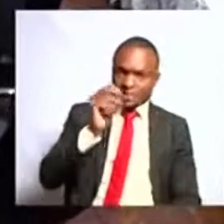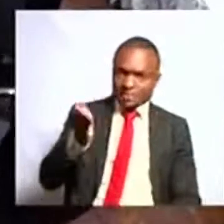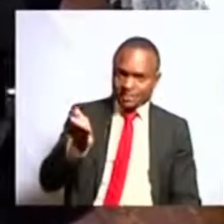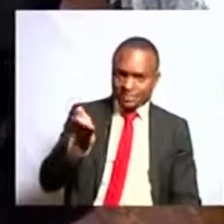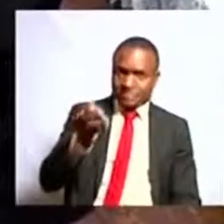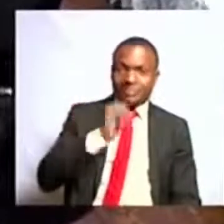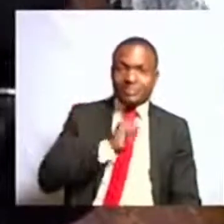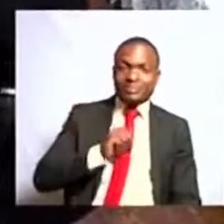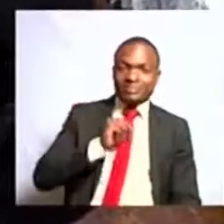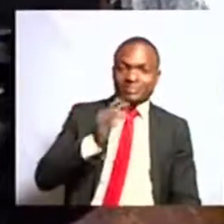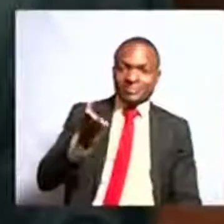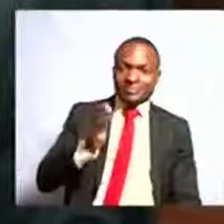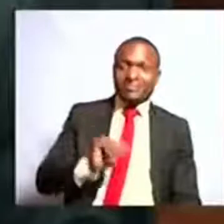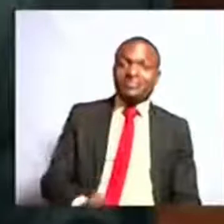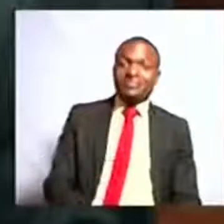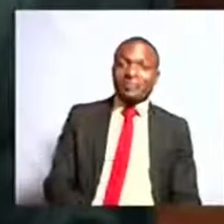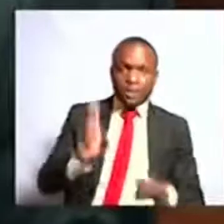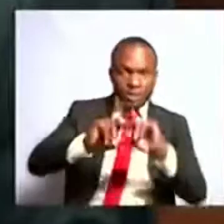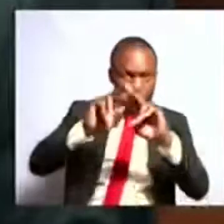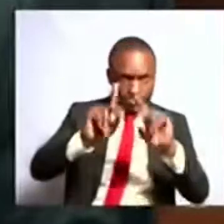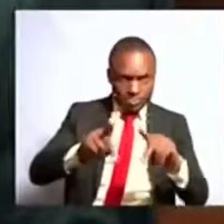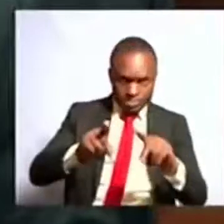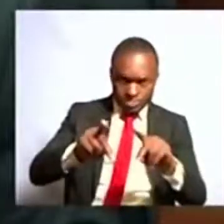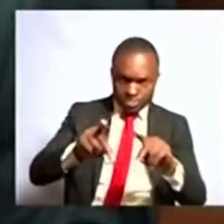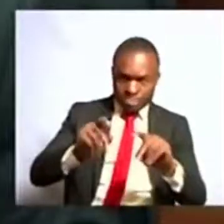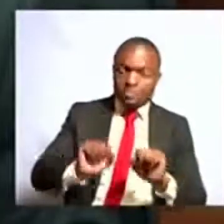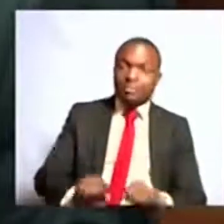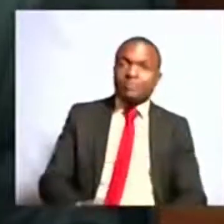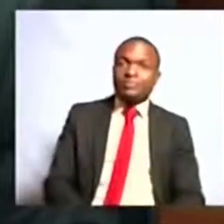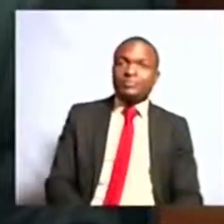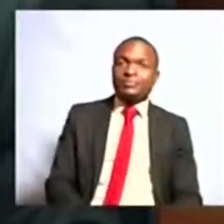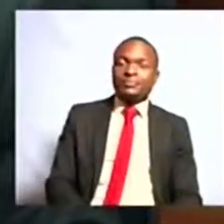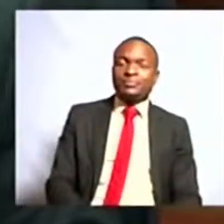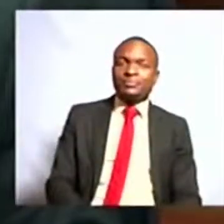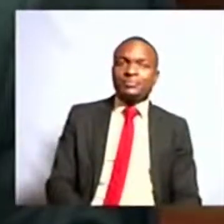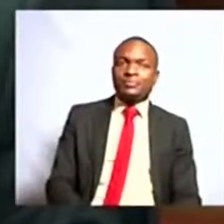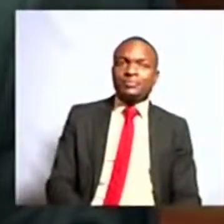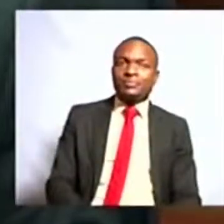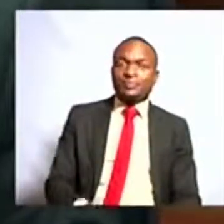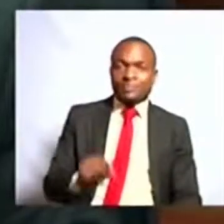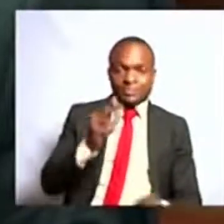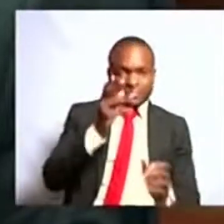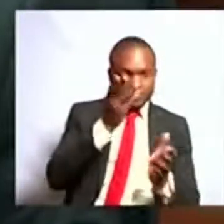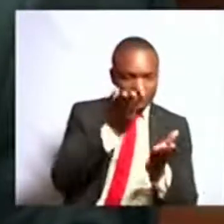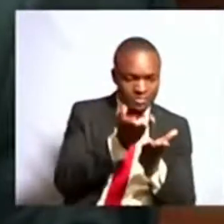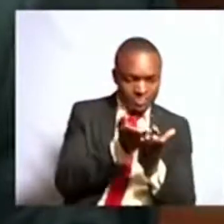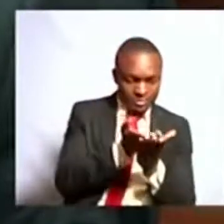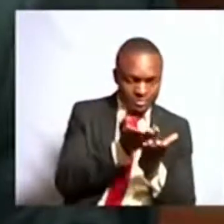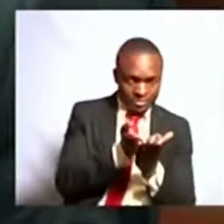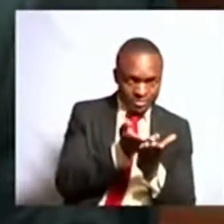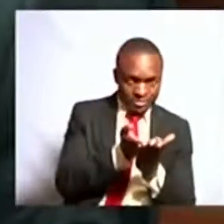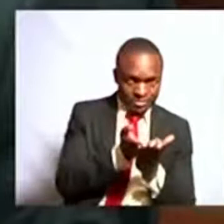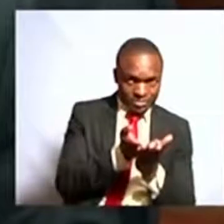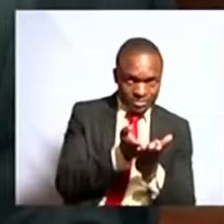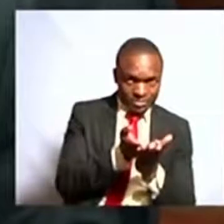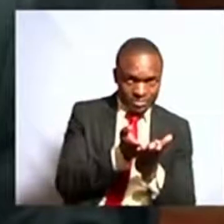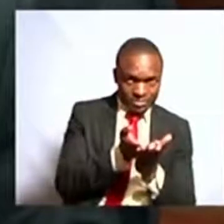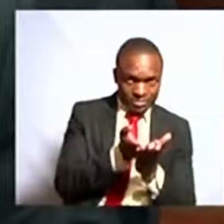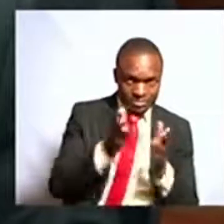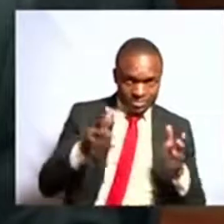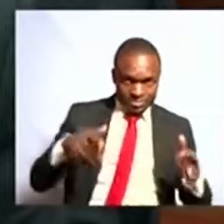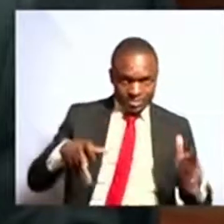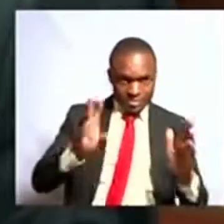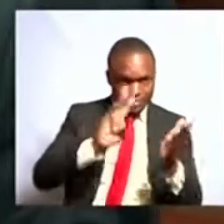sorry. Chair, may I request that we allow